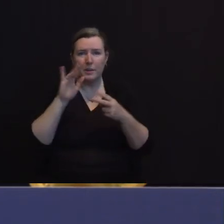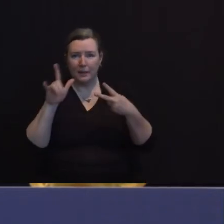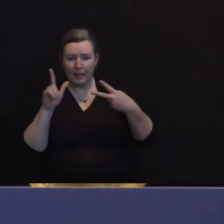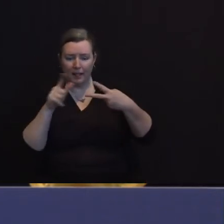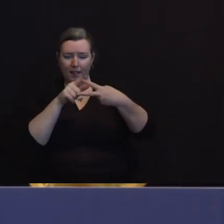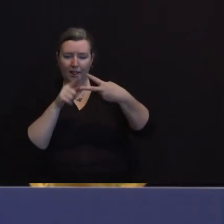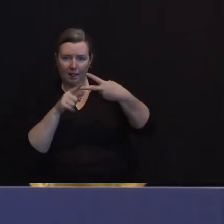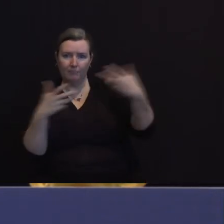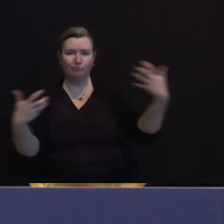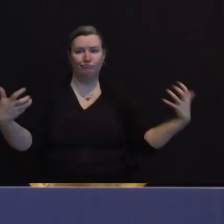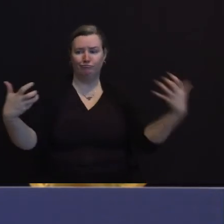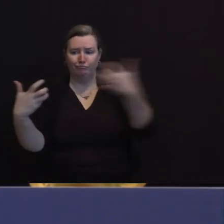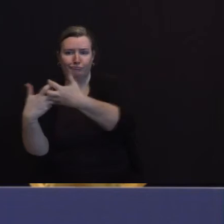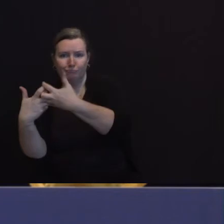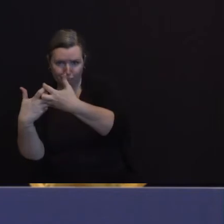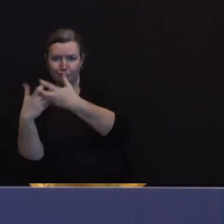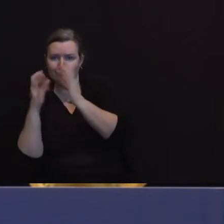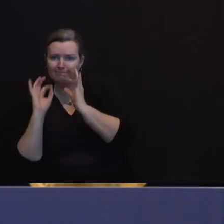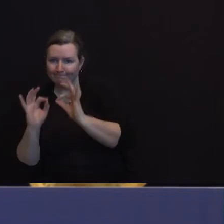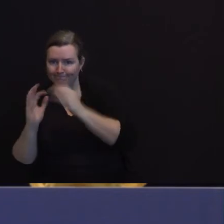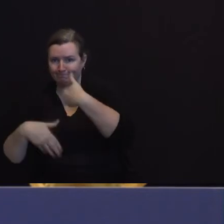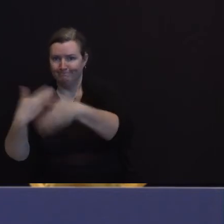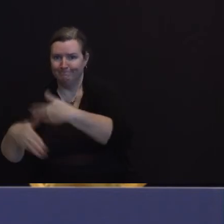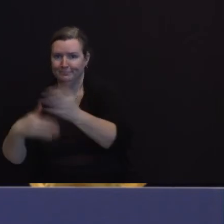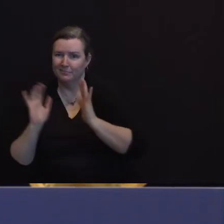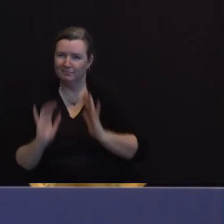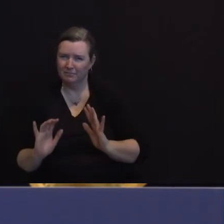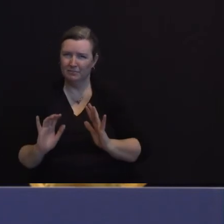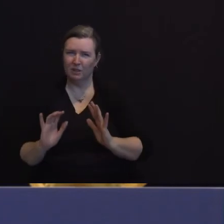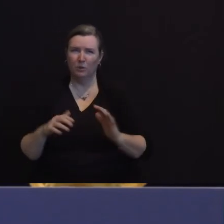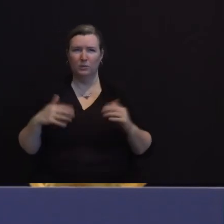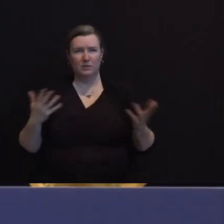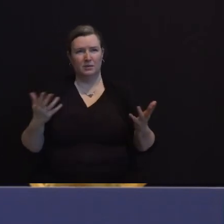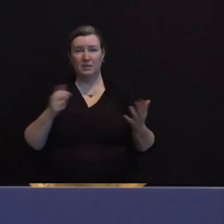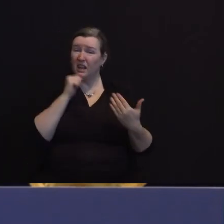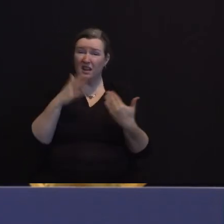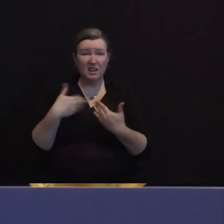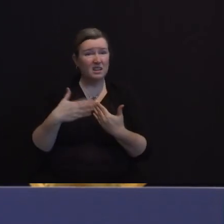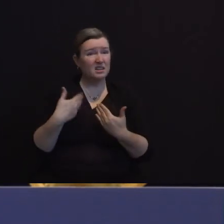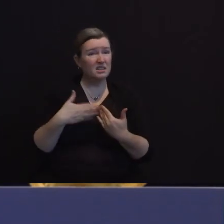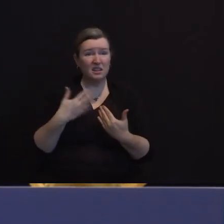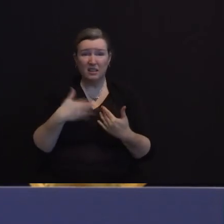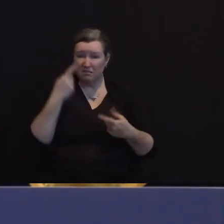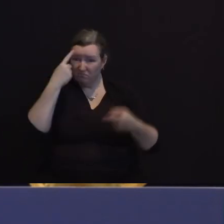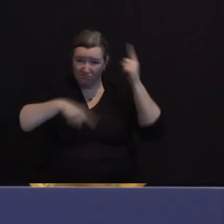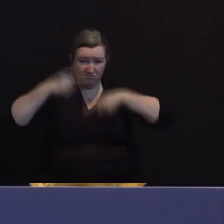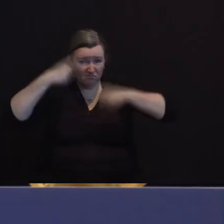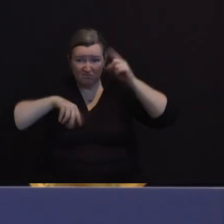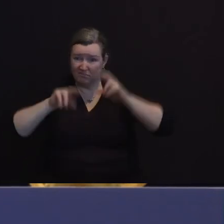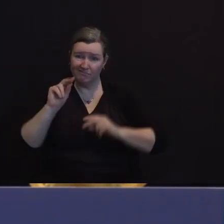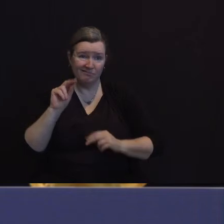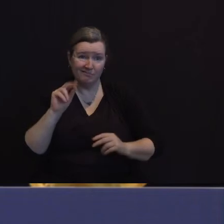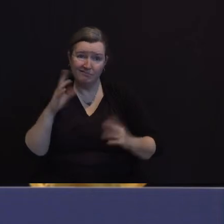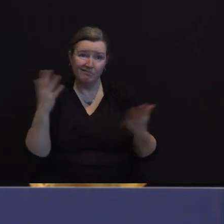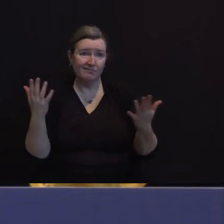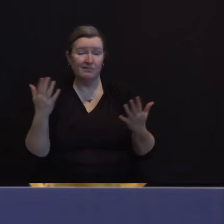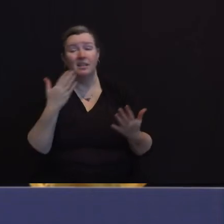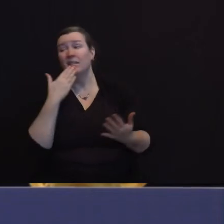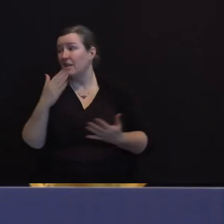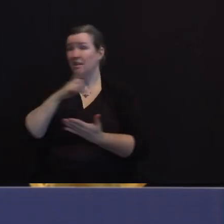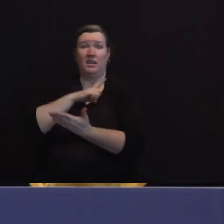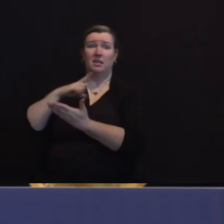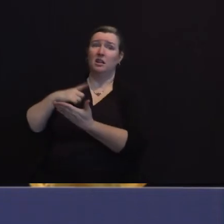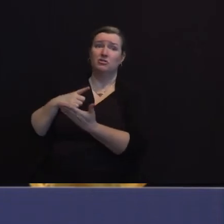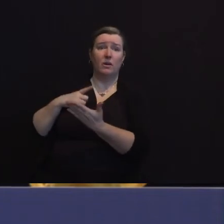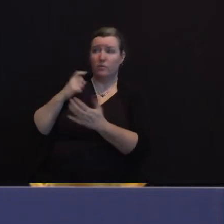easy process, and that's what we're trying to do. And I thank the legislators who are working really hard with us to try to get that. I